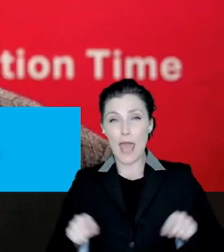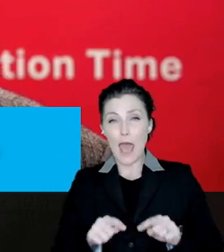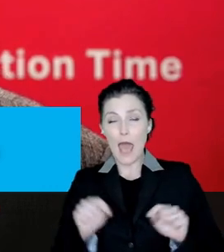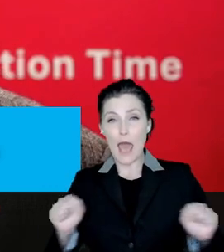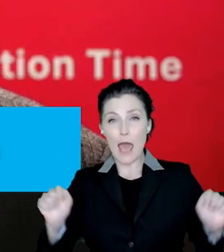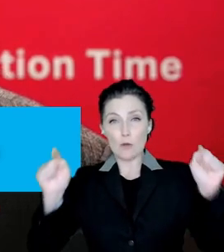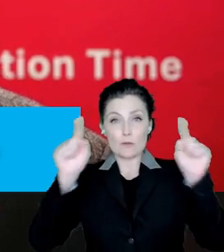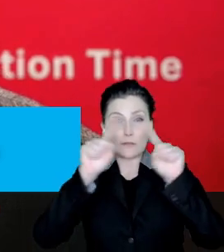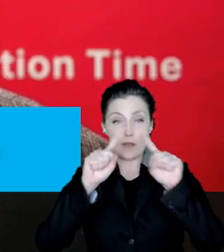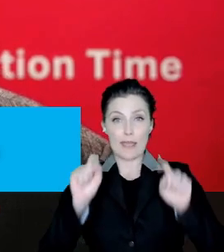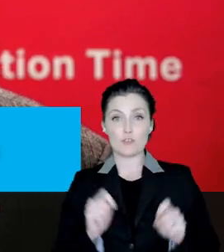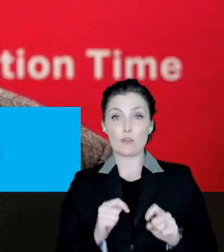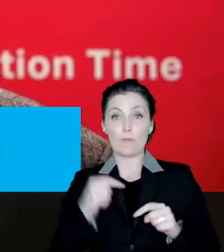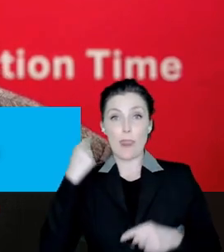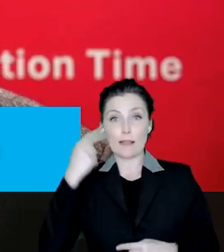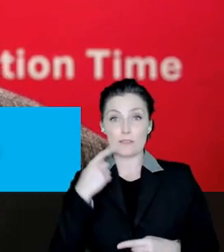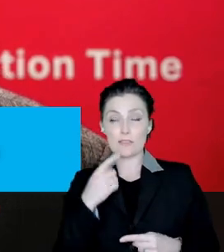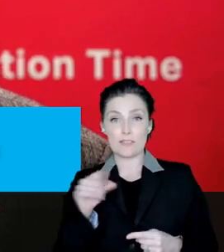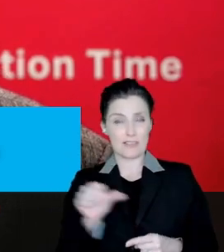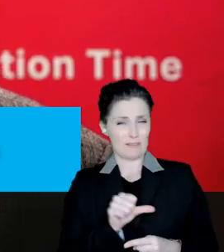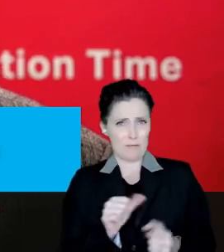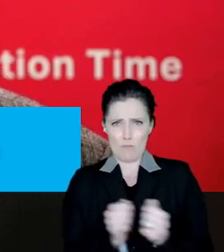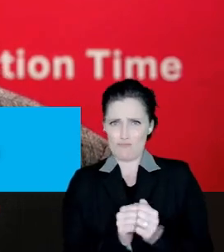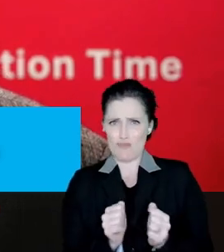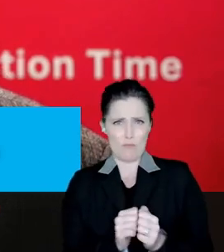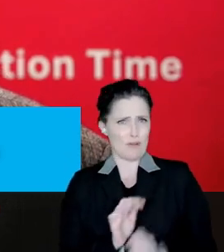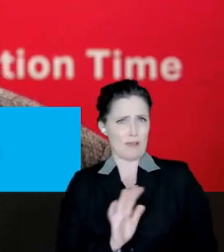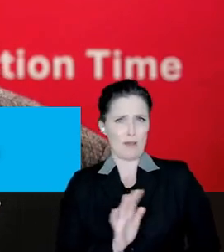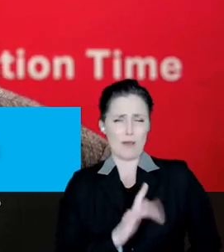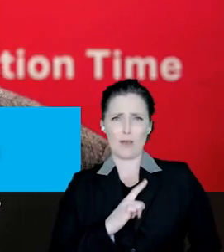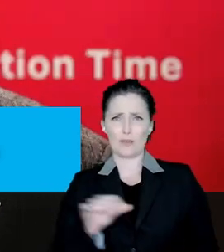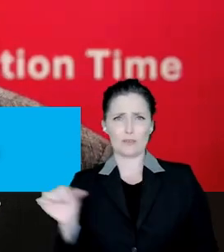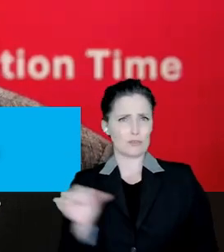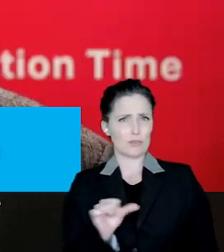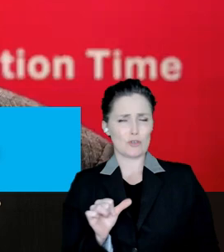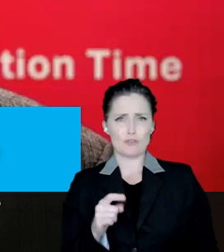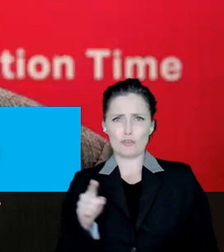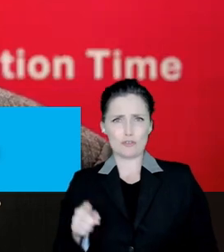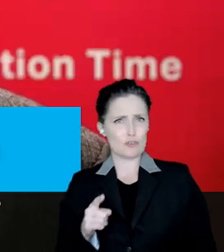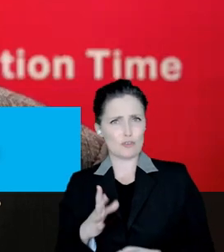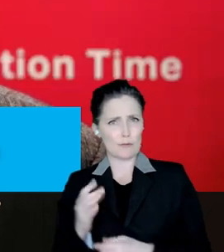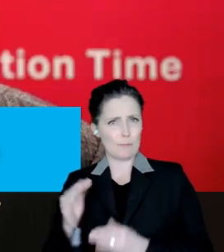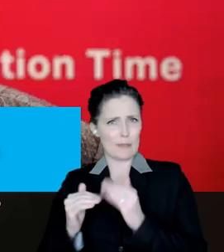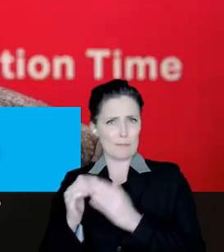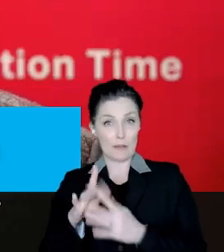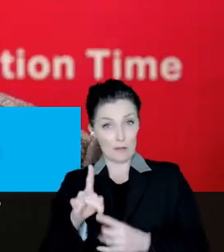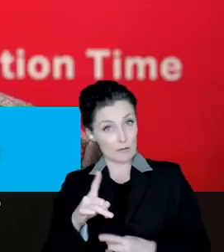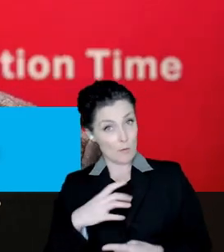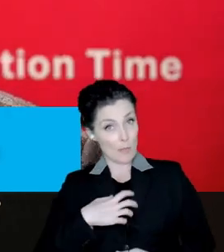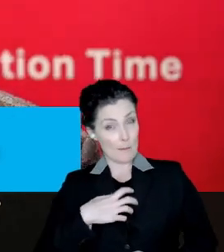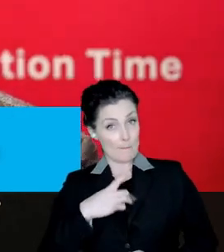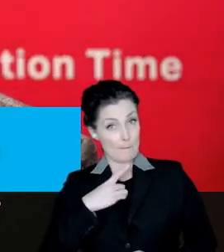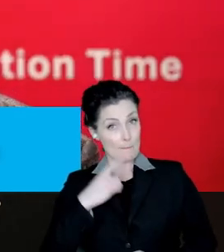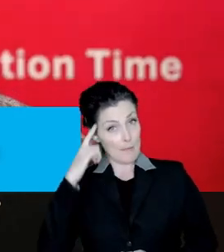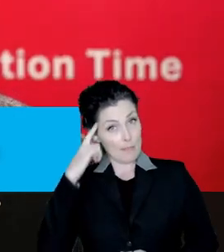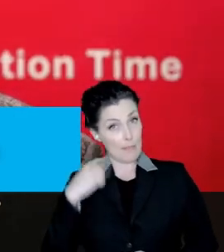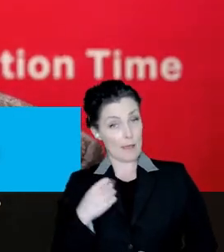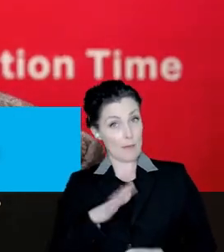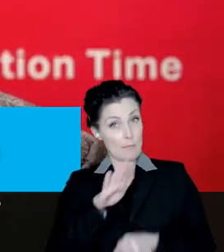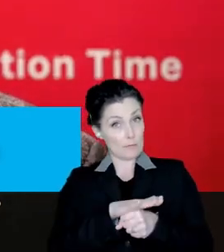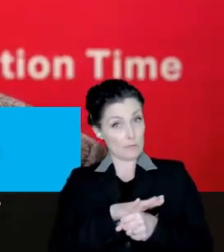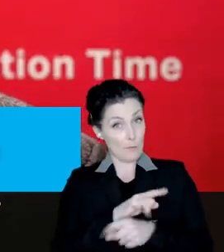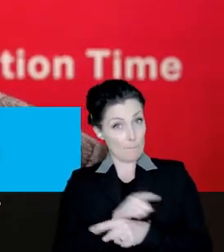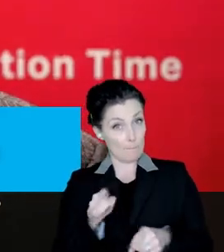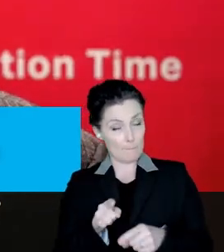be discouraged? Would the Mayor consider calling in such schemes? And also from Bromley is